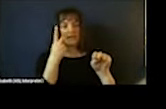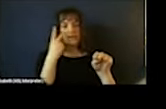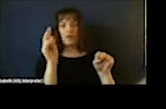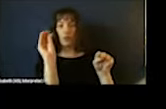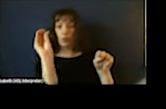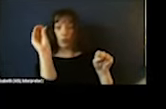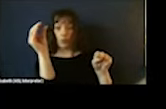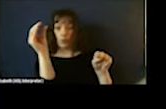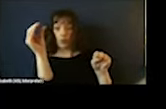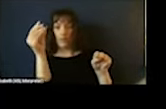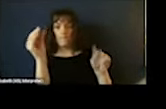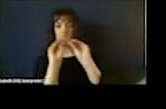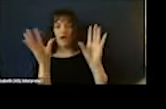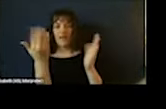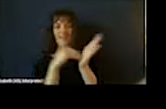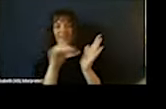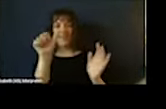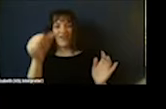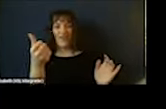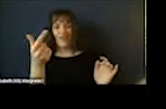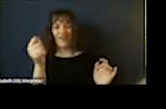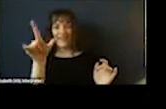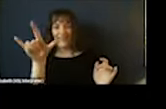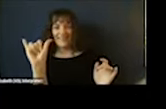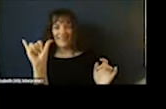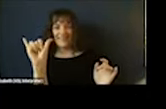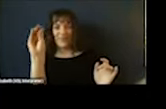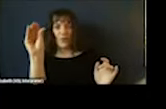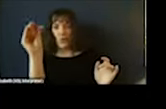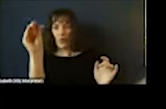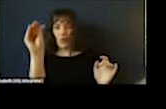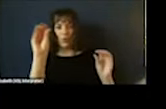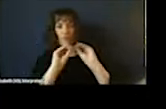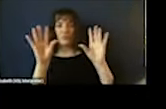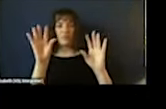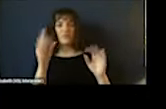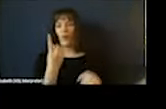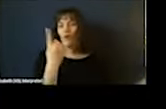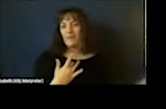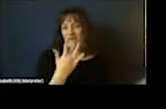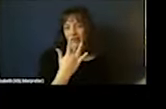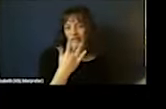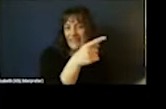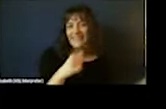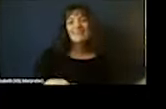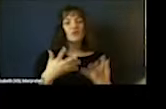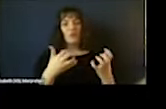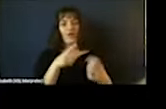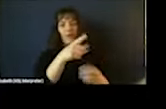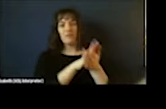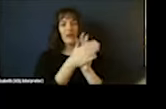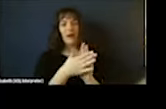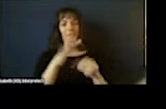of those arms. So this is one of my favorite galaxies, but that's an aside. What I wanted to do was make that tactile, but I didn't want to make it